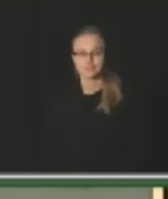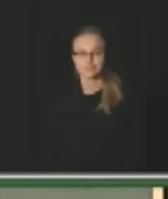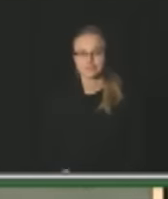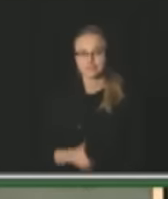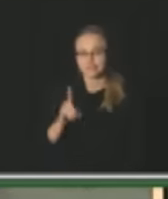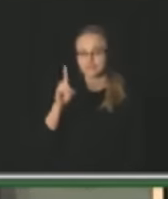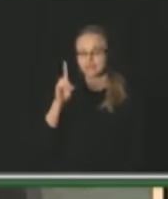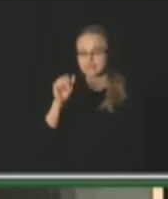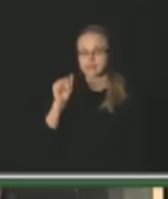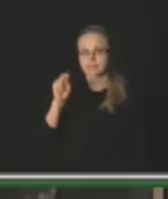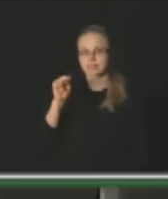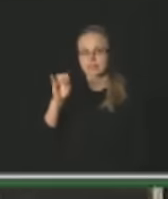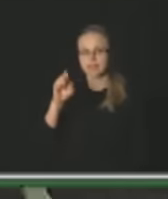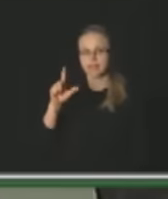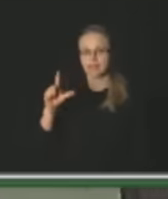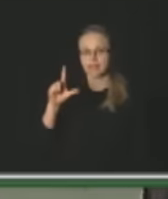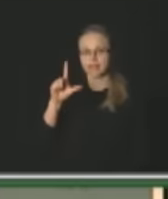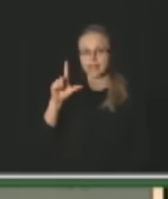Danielle Loyola.